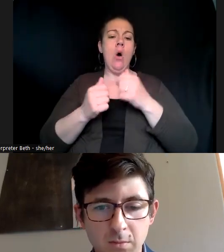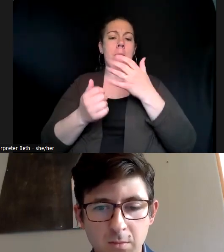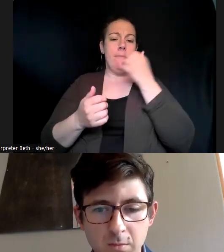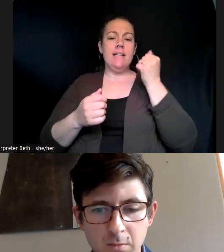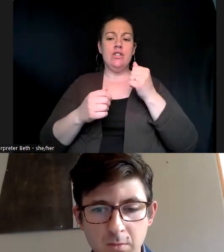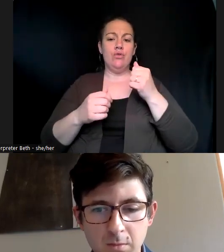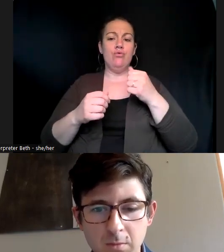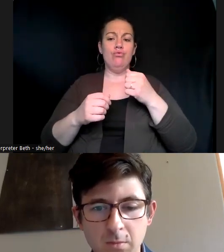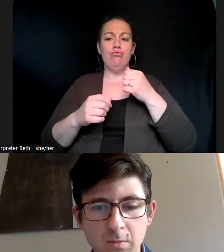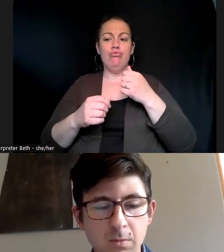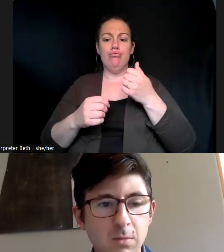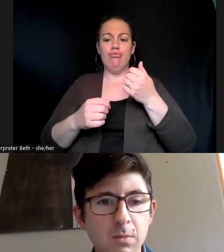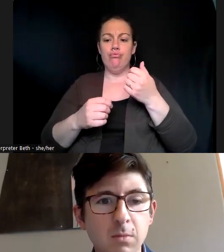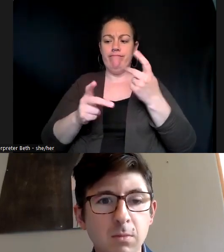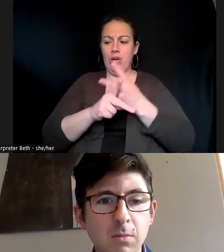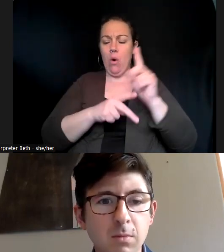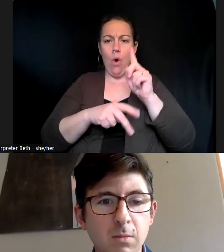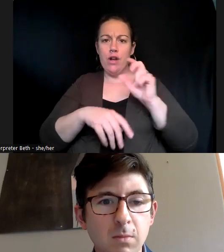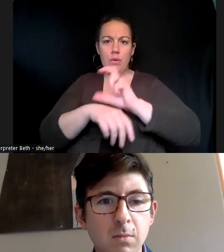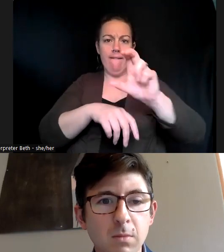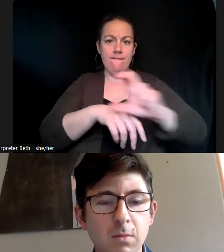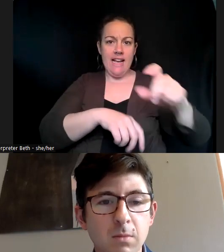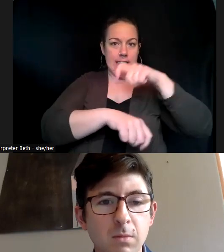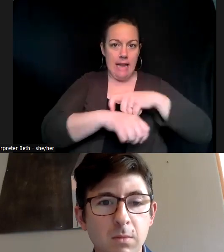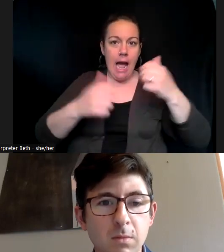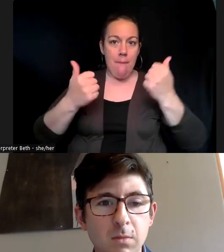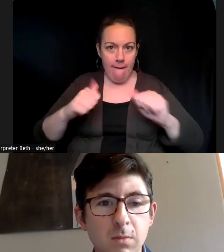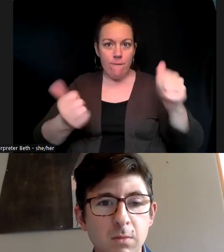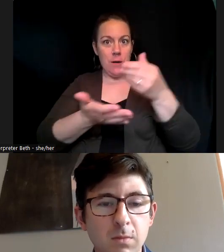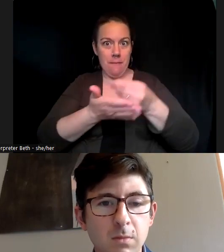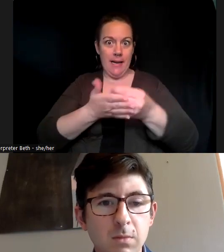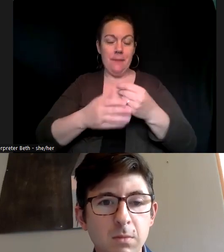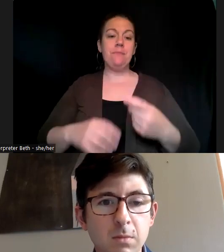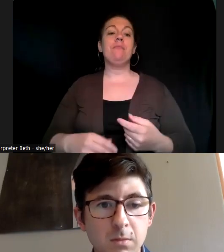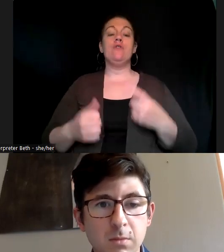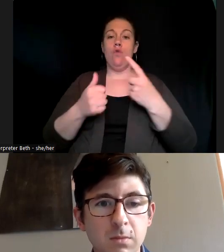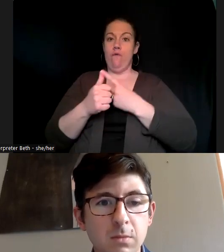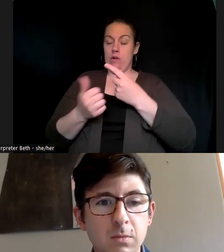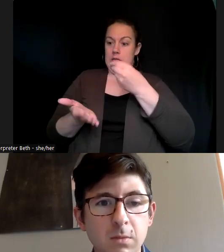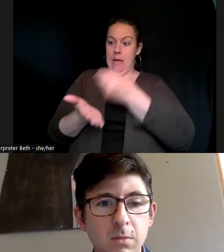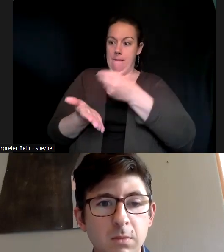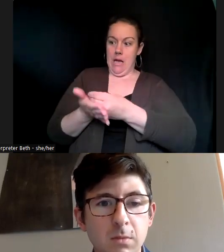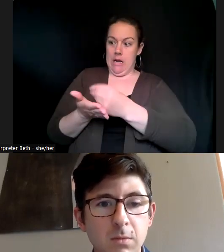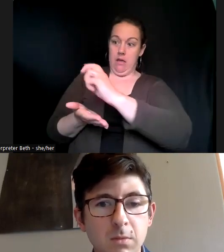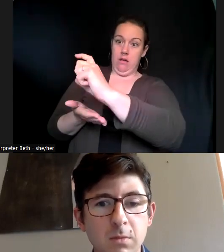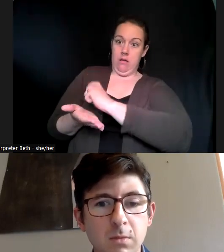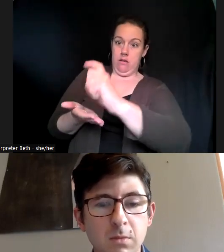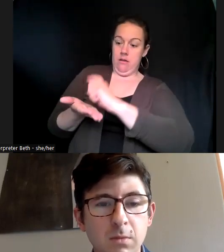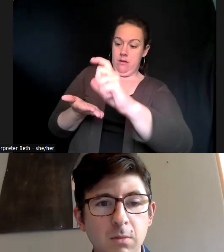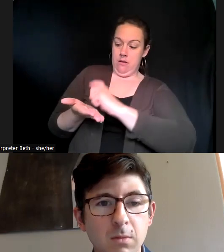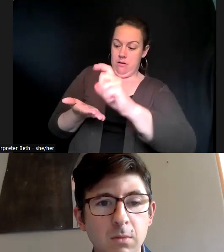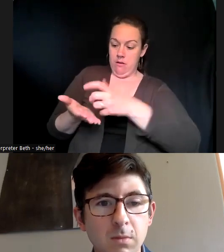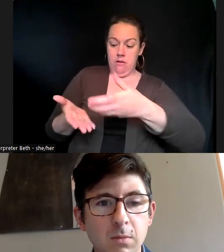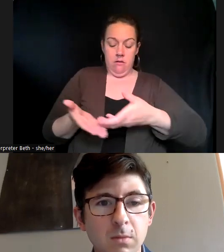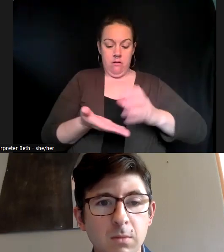us, we wanted to first look at the dollars that were coming in, engage with it,